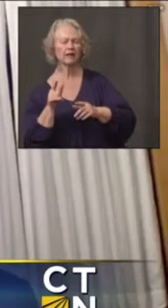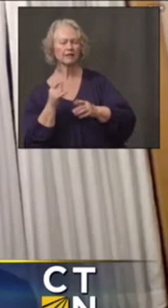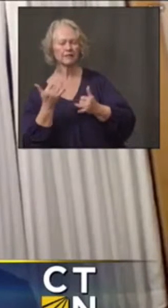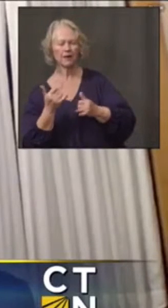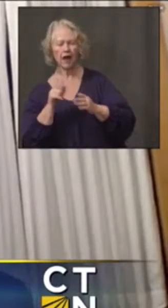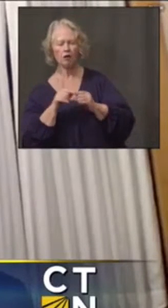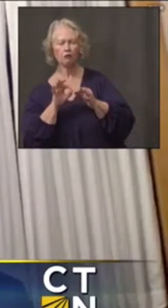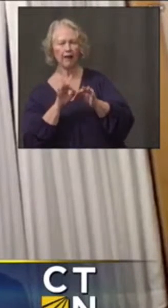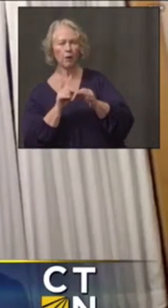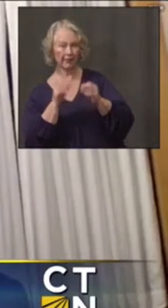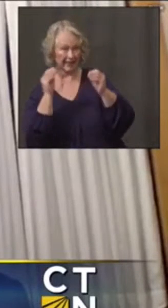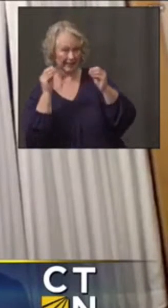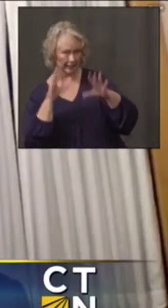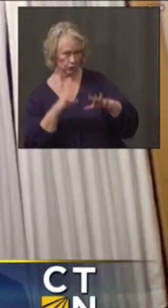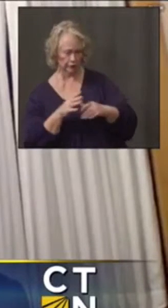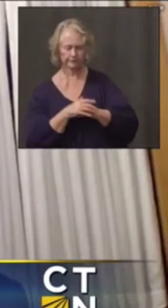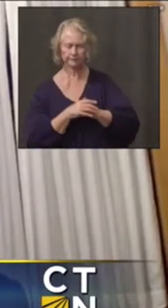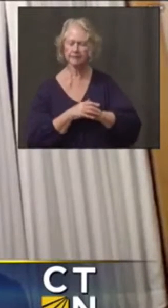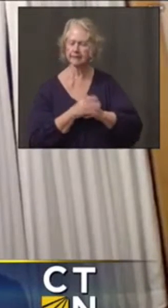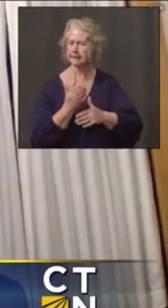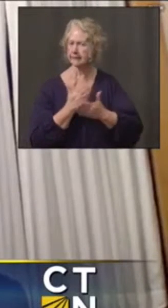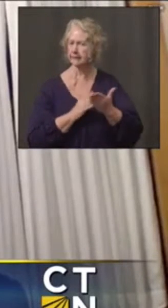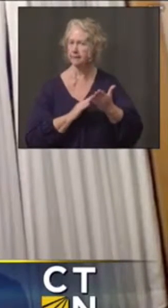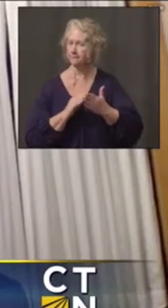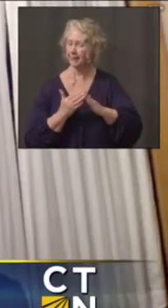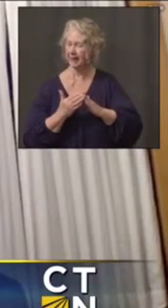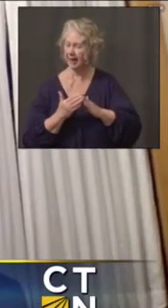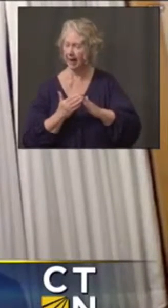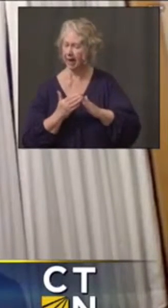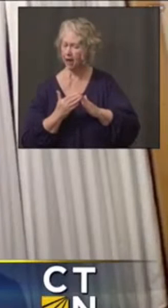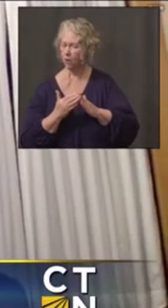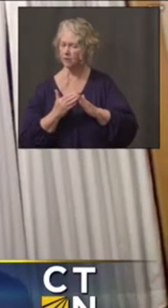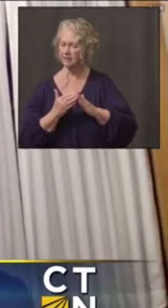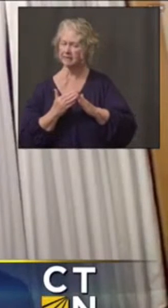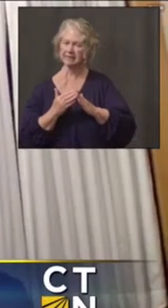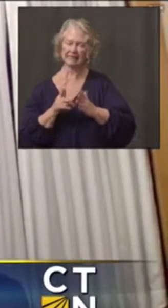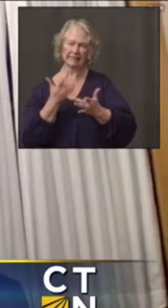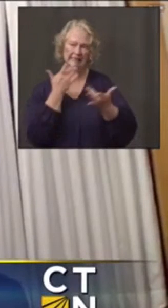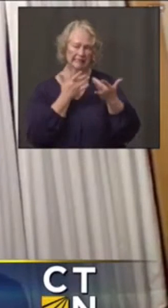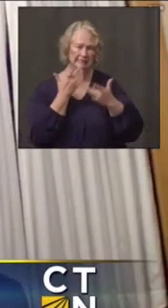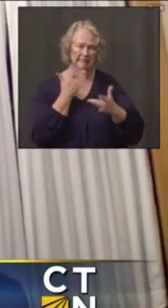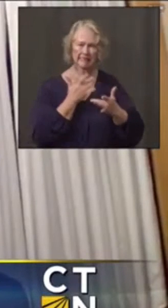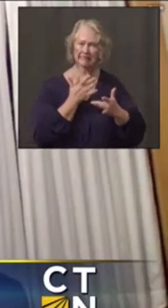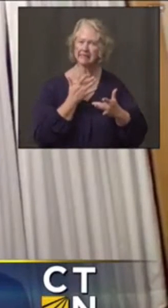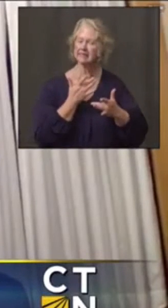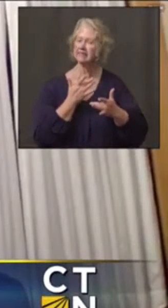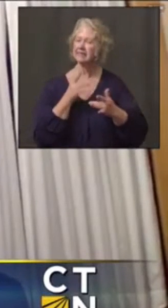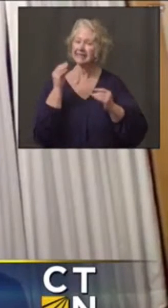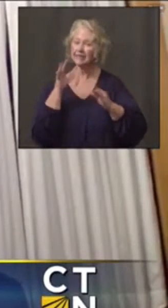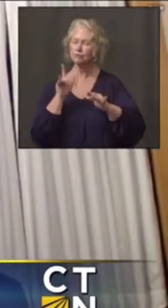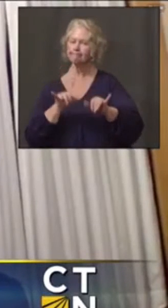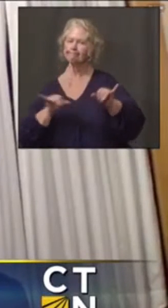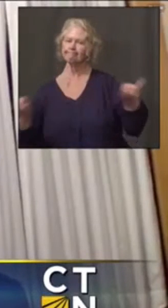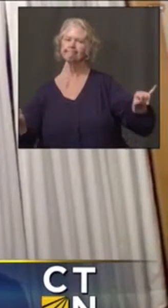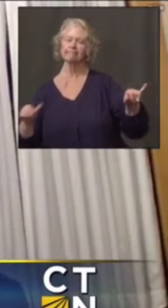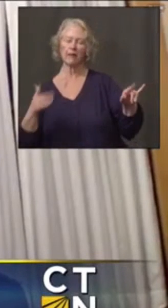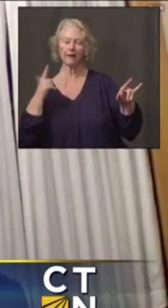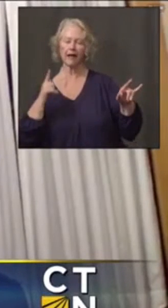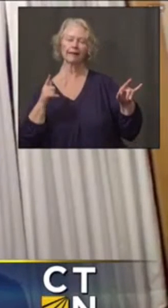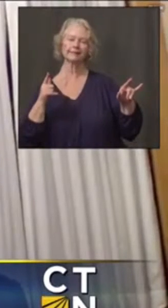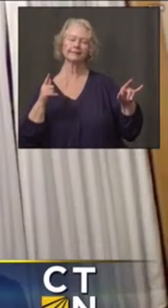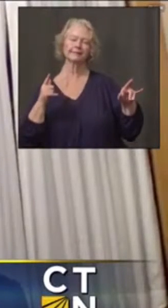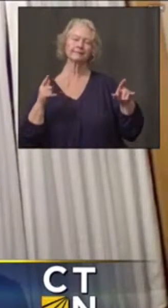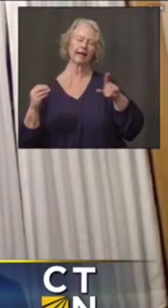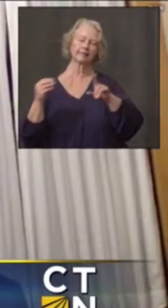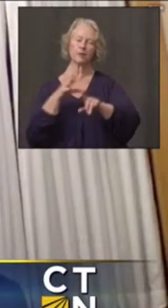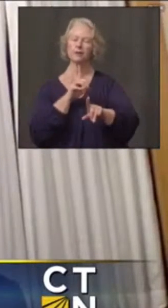some towns there may have been a shortage of teachers. Teachers are having to quarantine as they're getting exposed. Is our